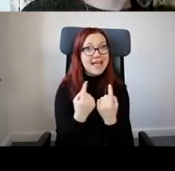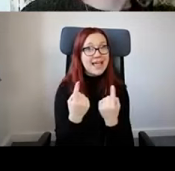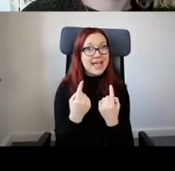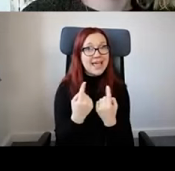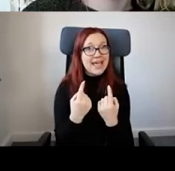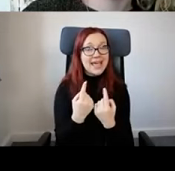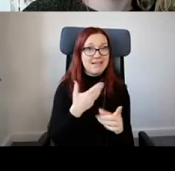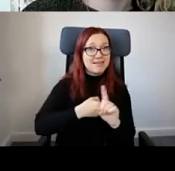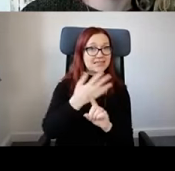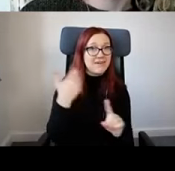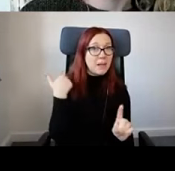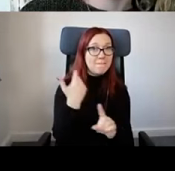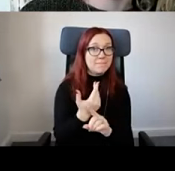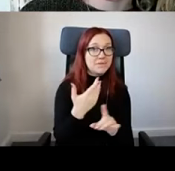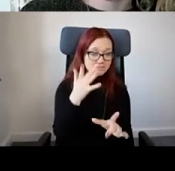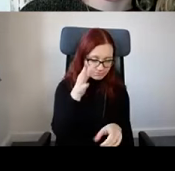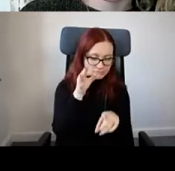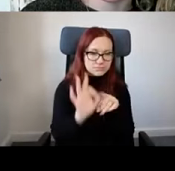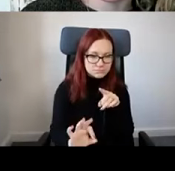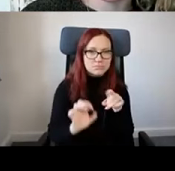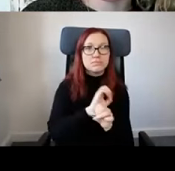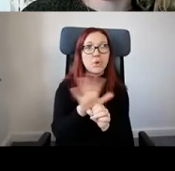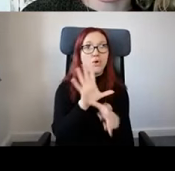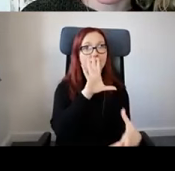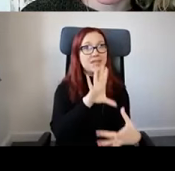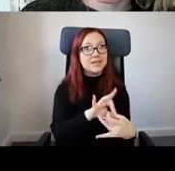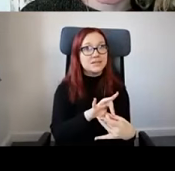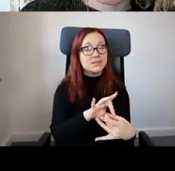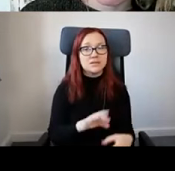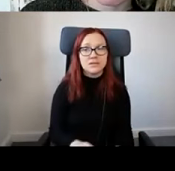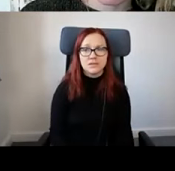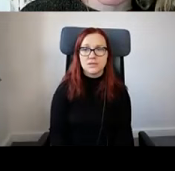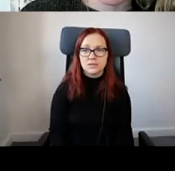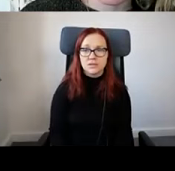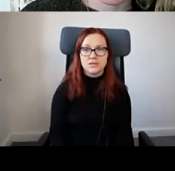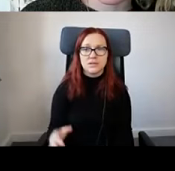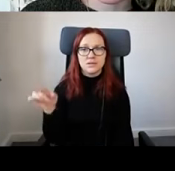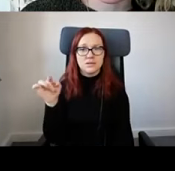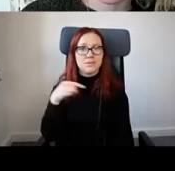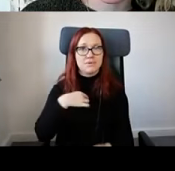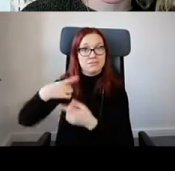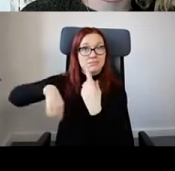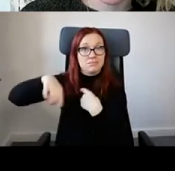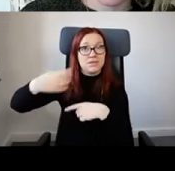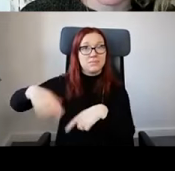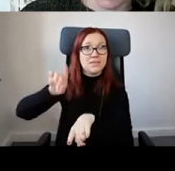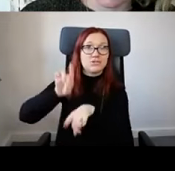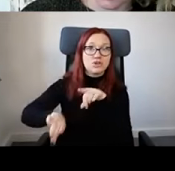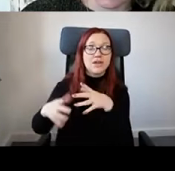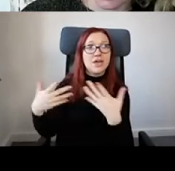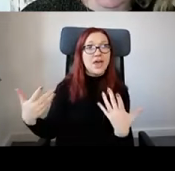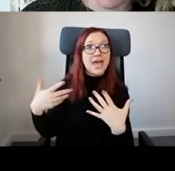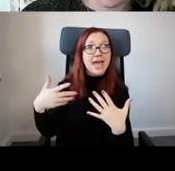COVID specific? Because we have tried to pick up any young person that's had, you know, COVID